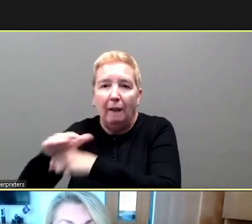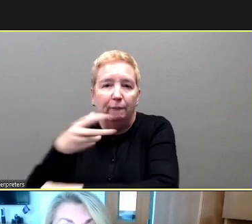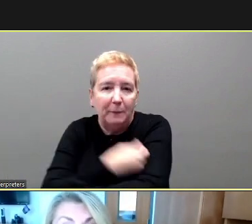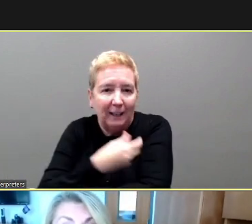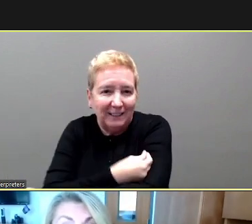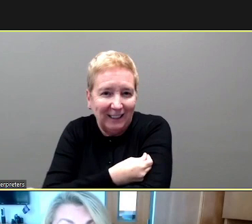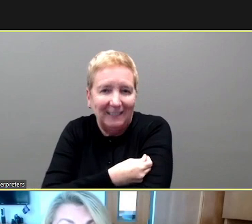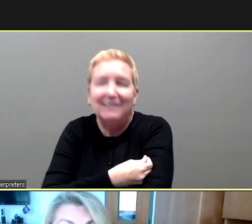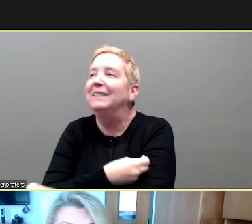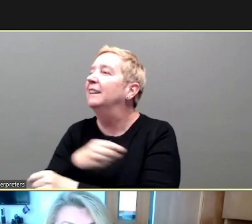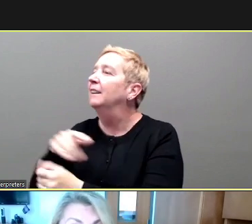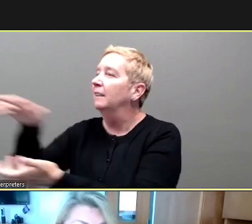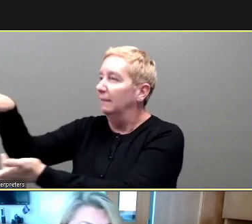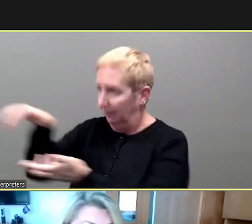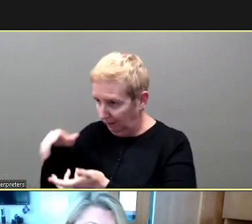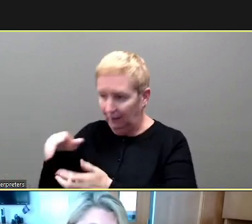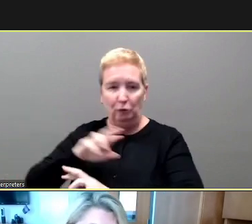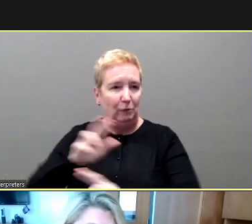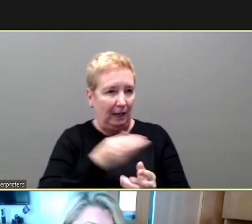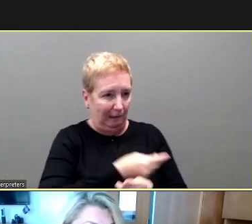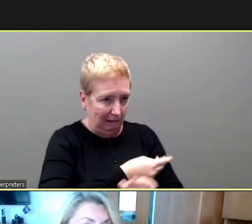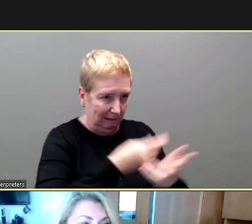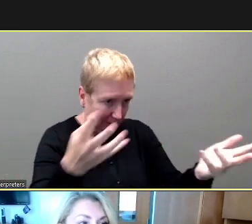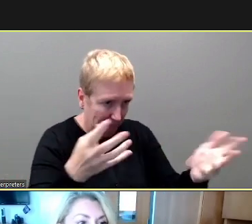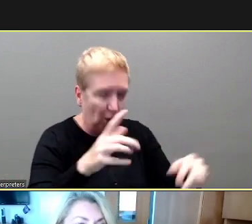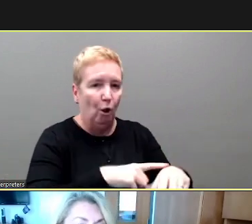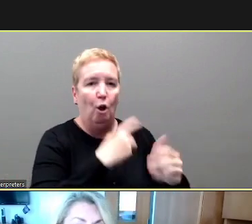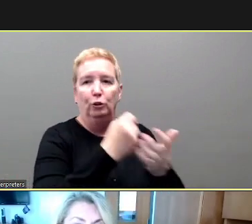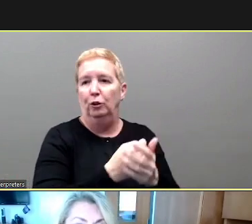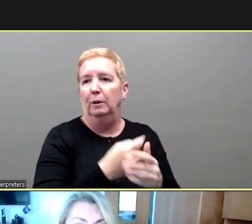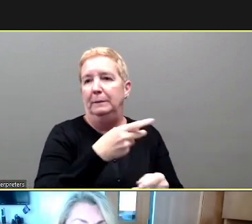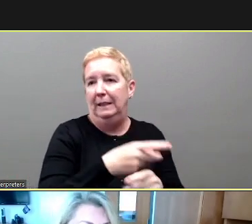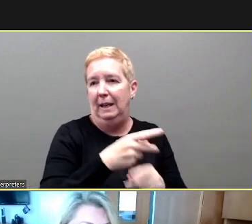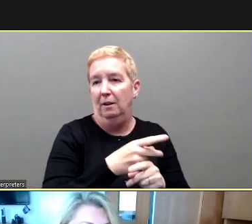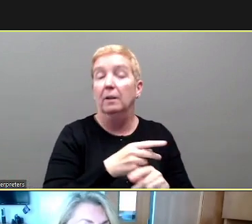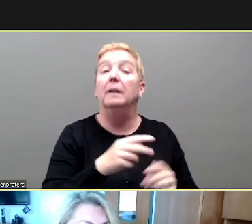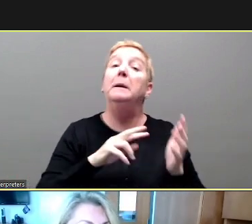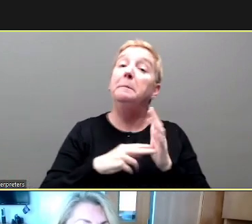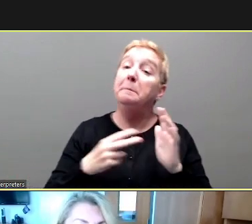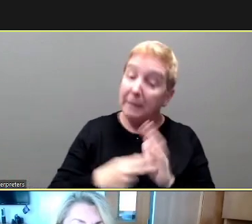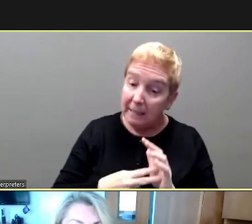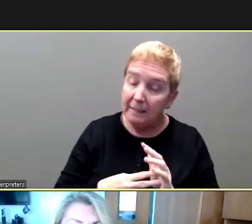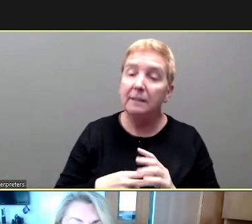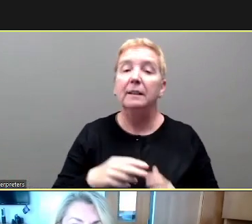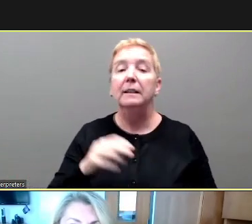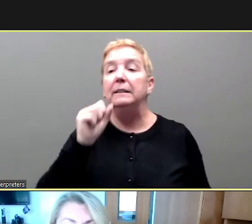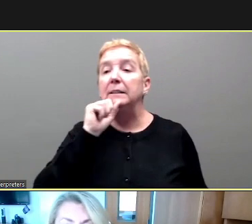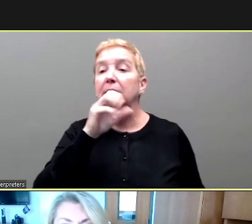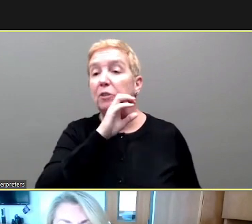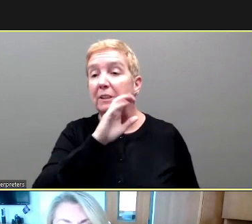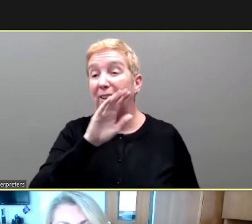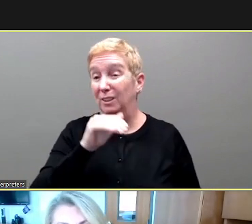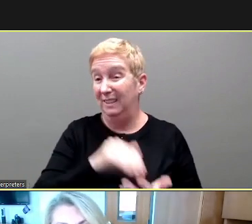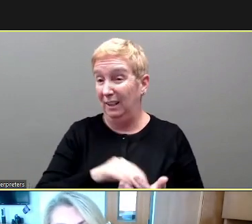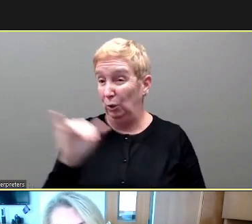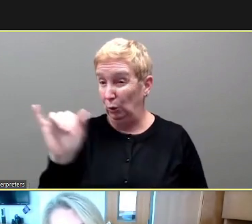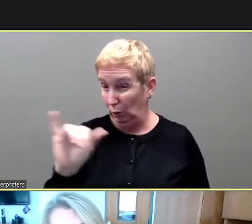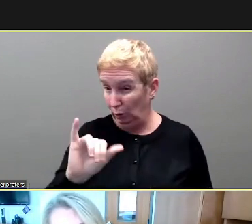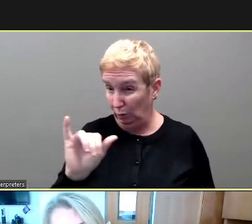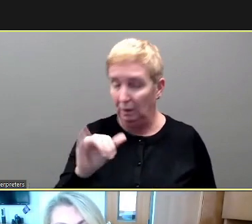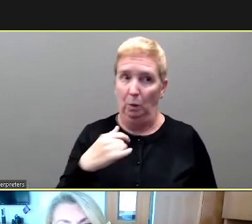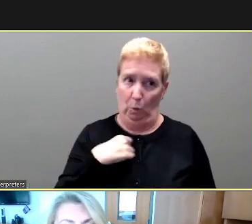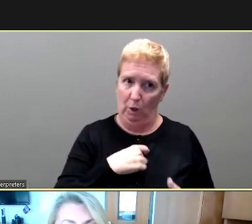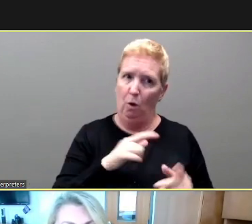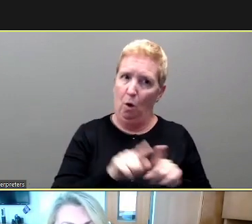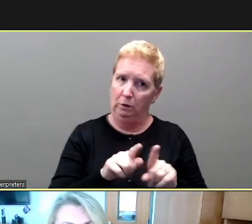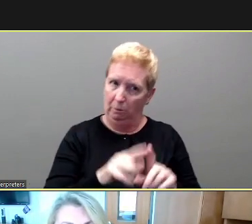to administer first in long-term care facilities. So senior centers are another area that we're working on